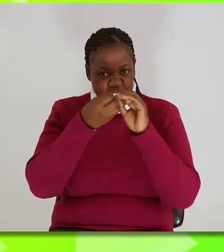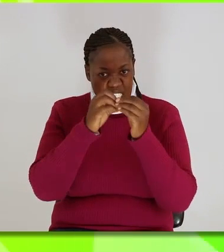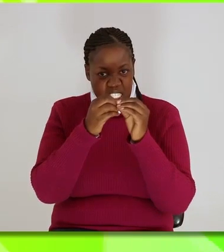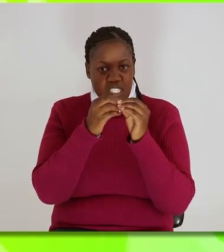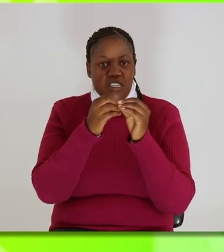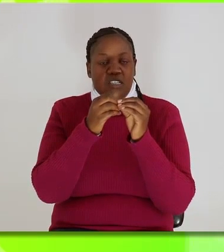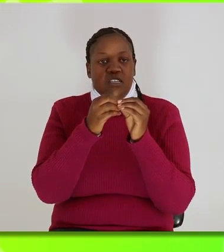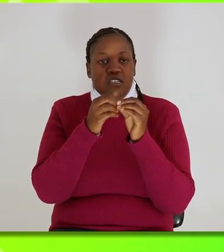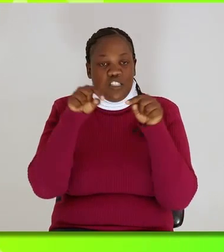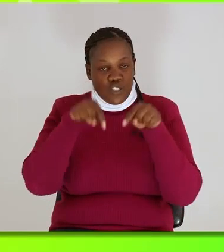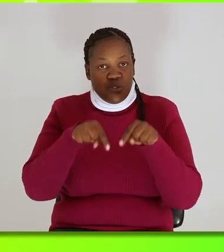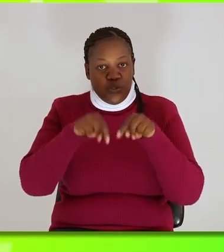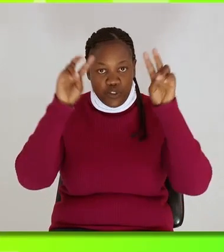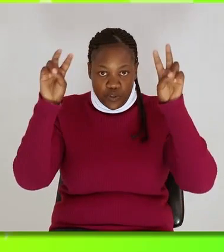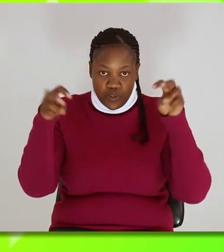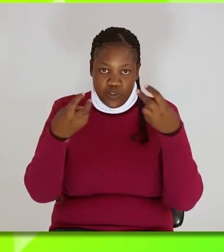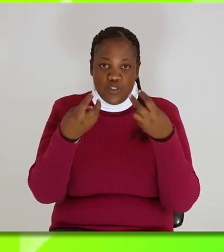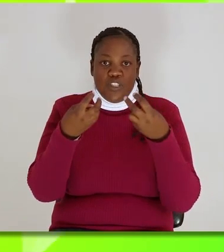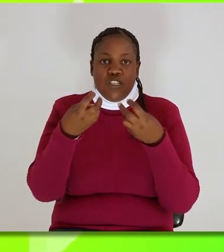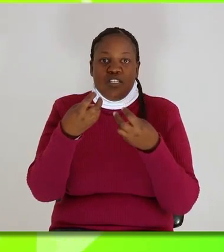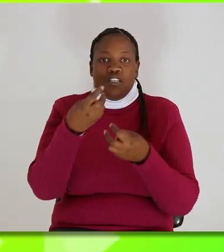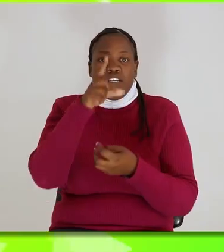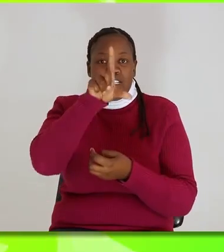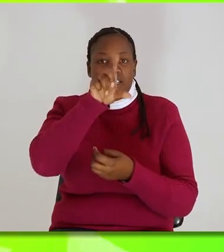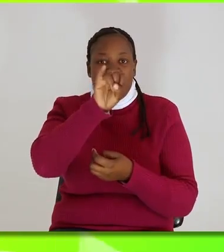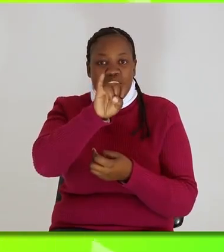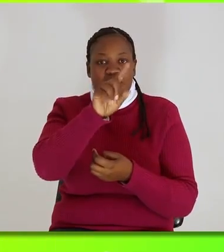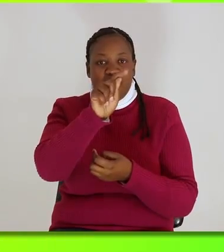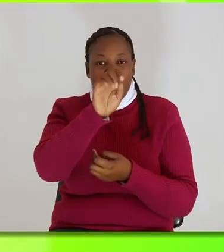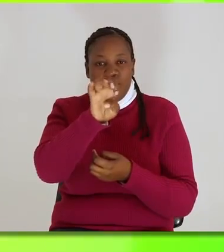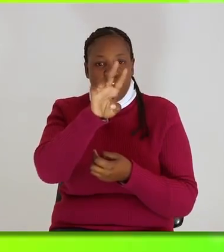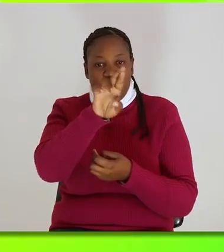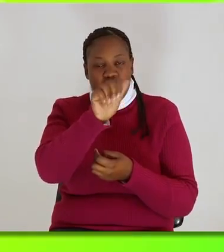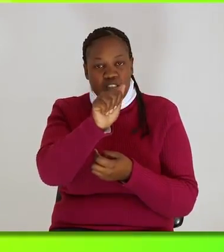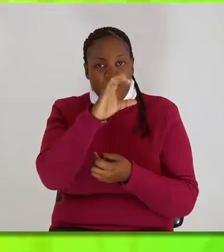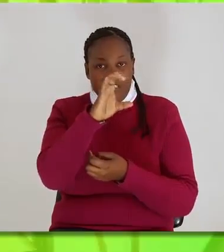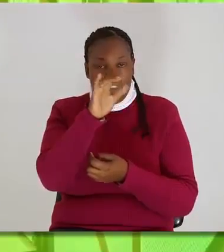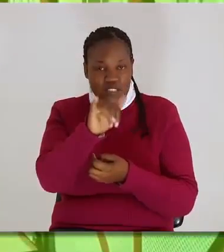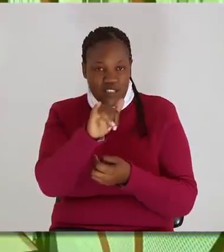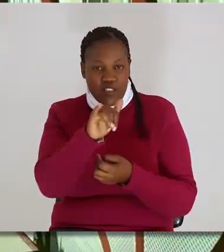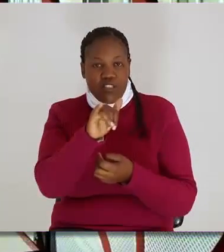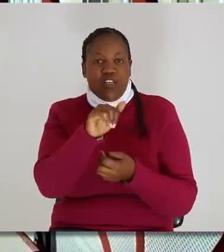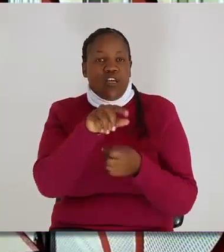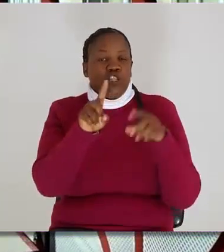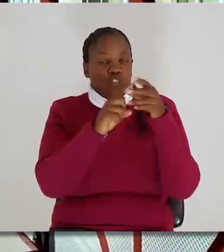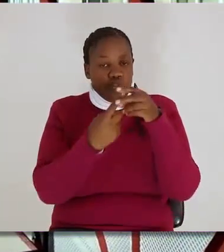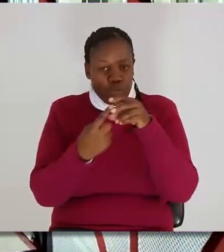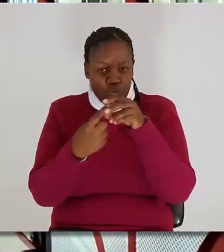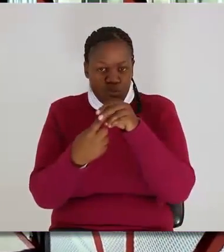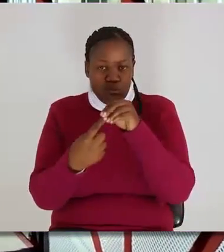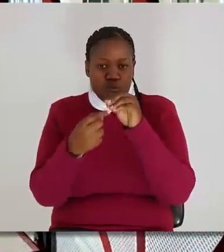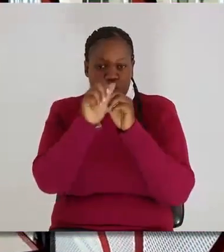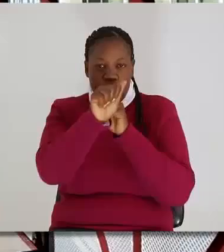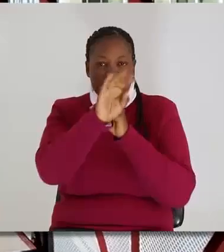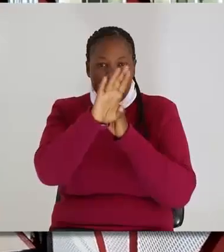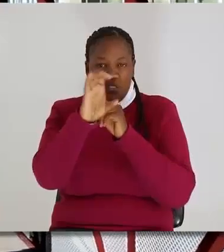is literary. Then pick between A, B, or C, but remember to choose only one option,